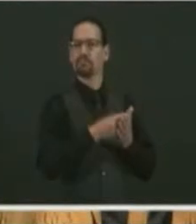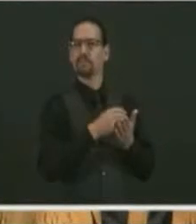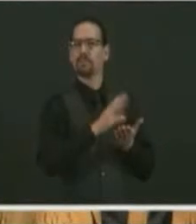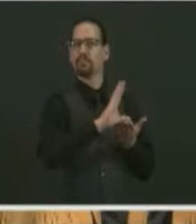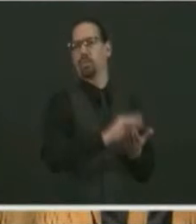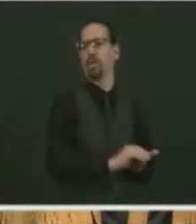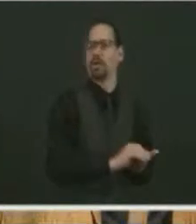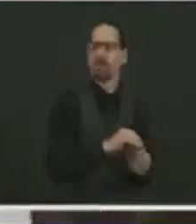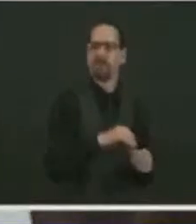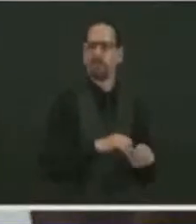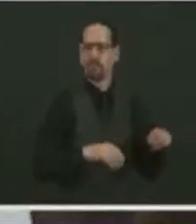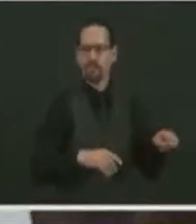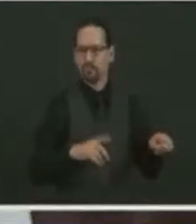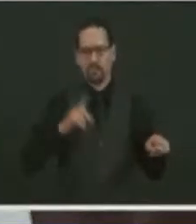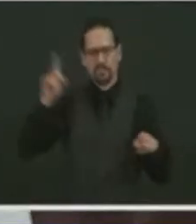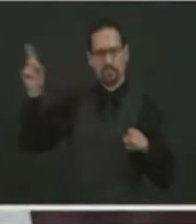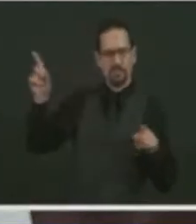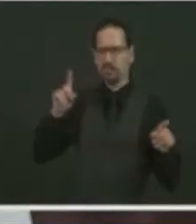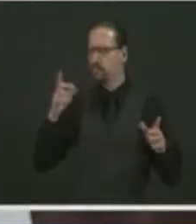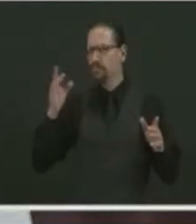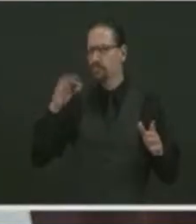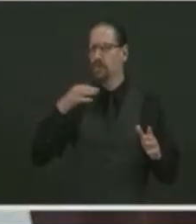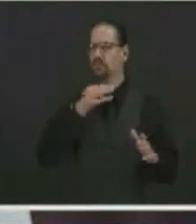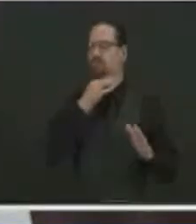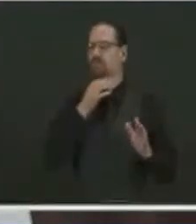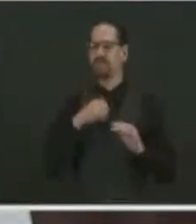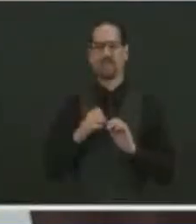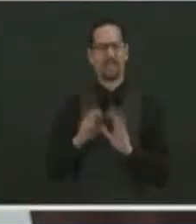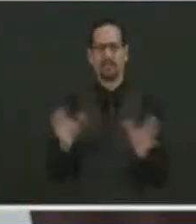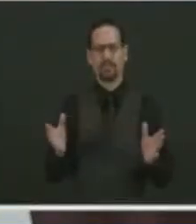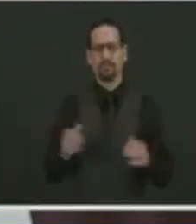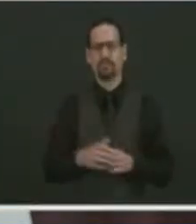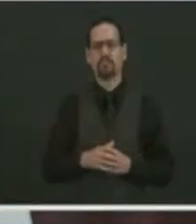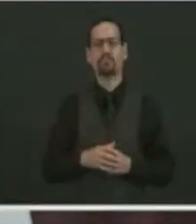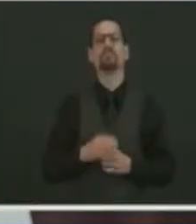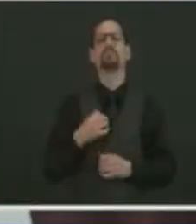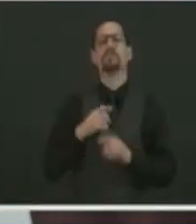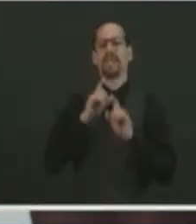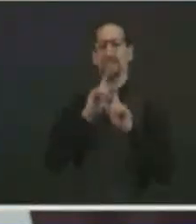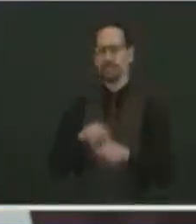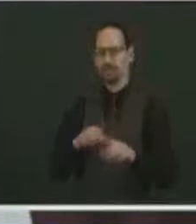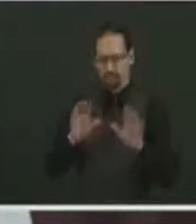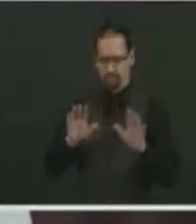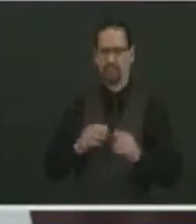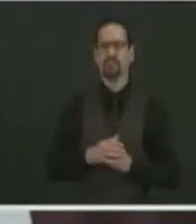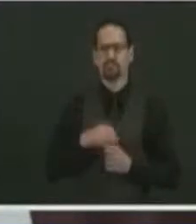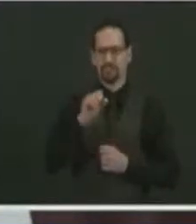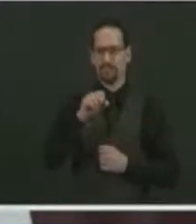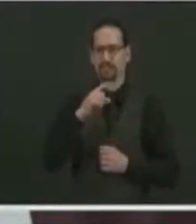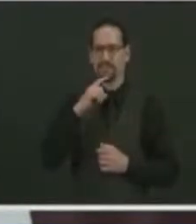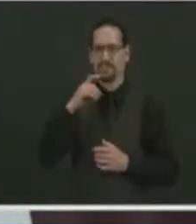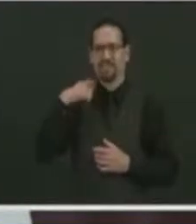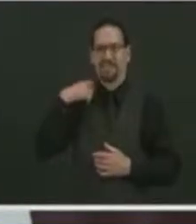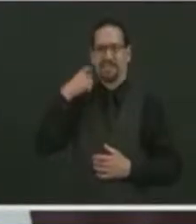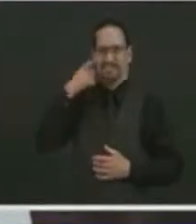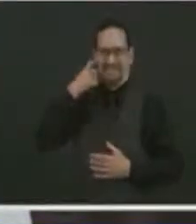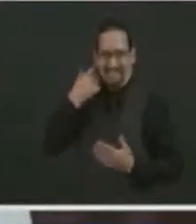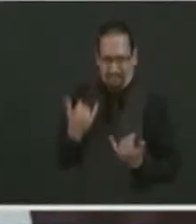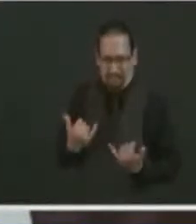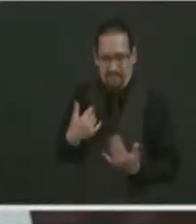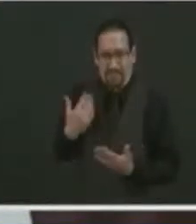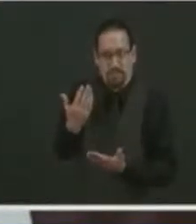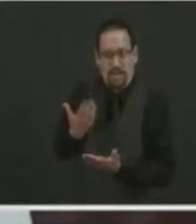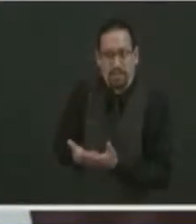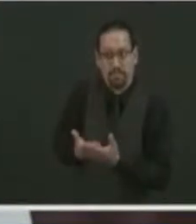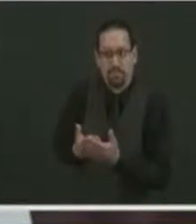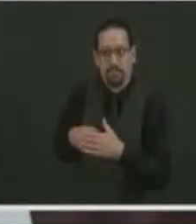heard. Yeah. So like you, I was told about that as I walked up here, so I haven't read the papers and I'm not familiar with it